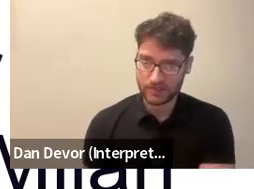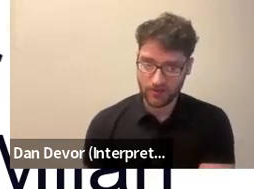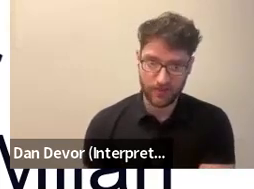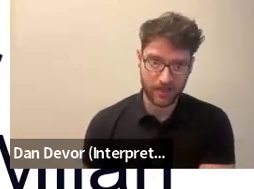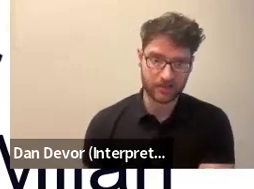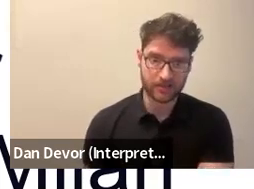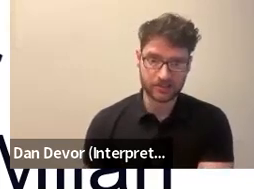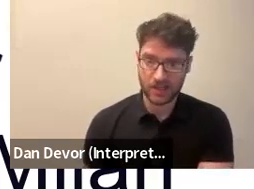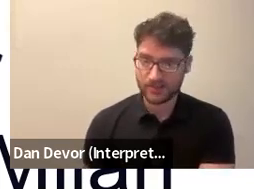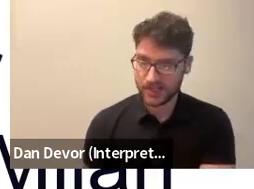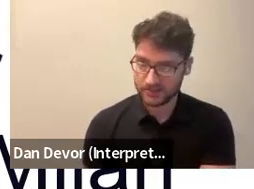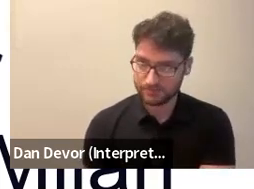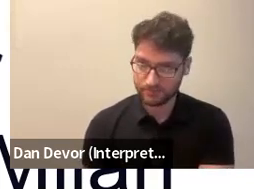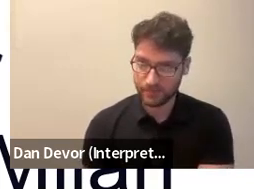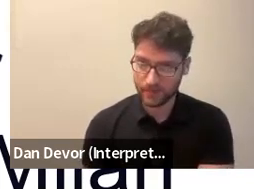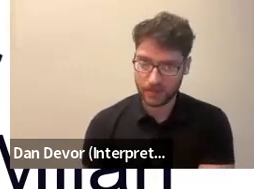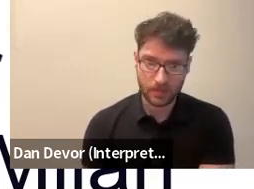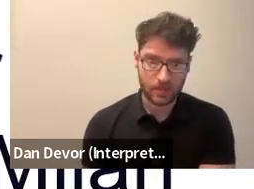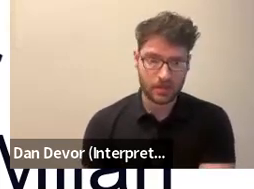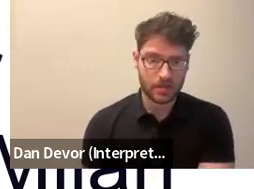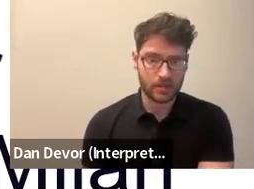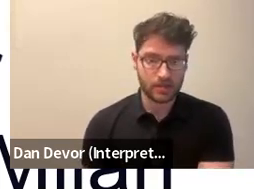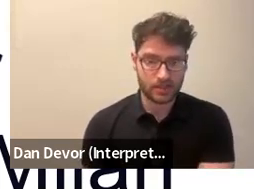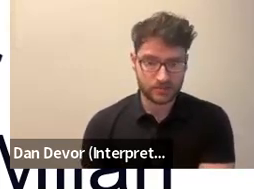one was the deaf man, James Dennison,